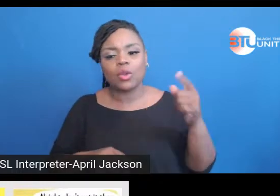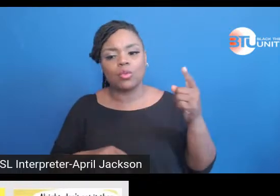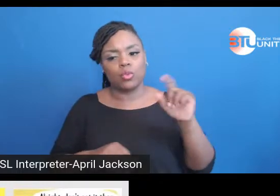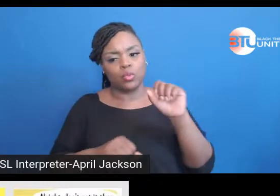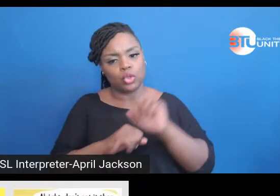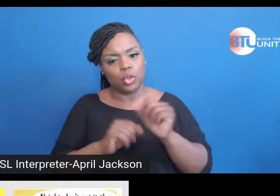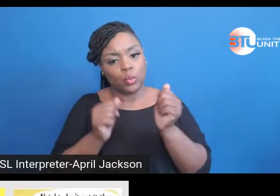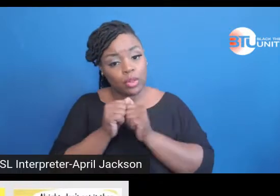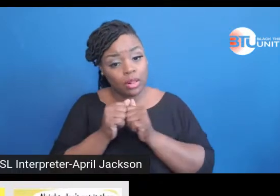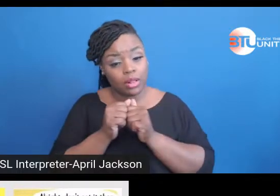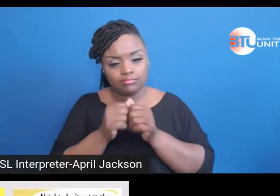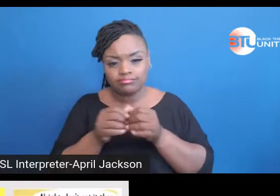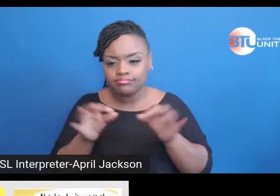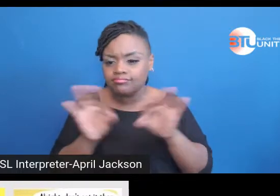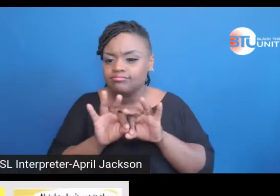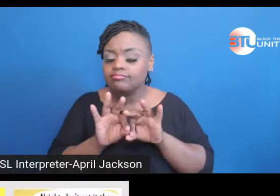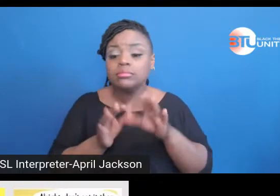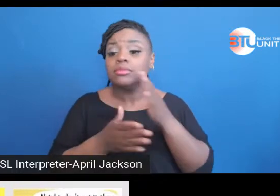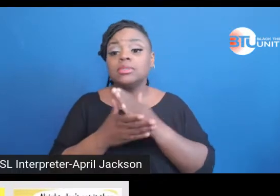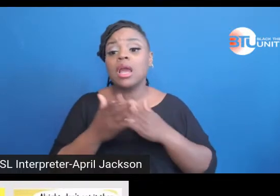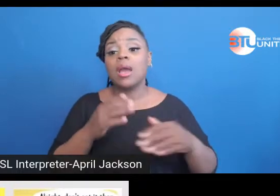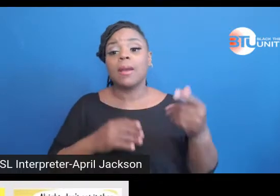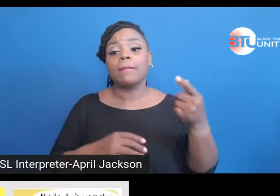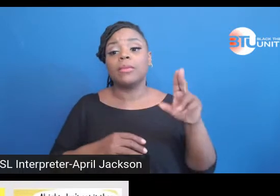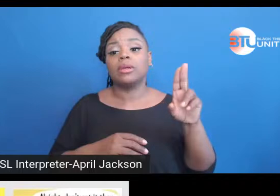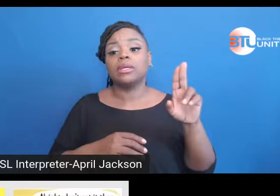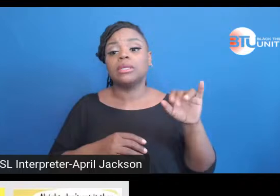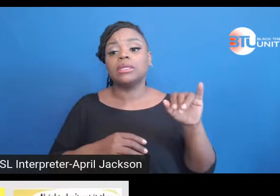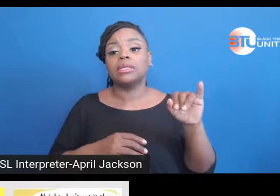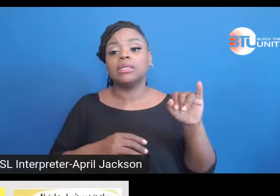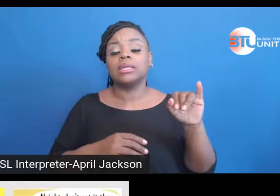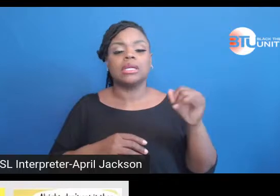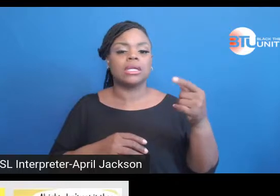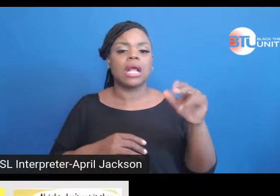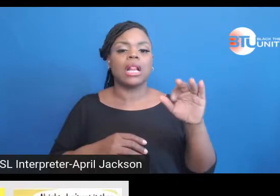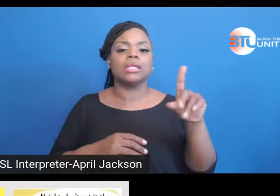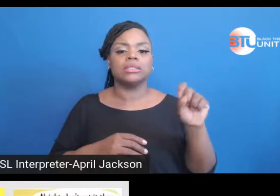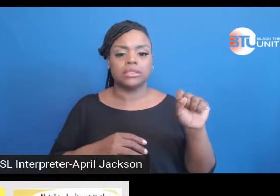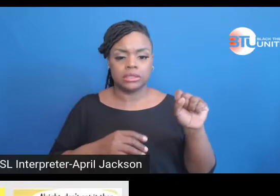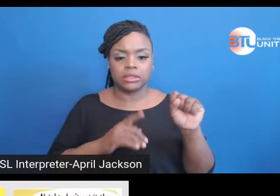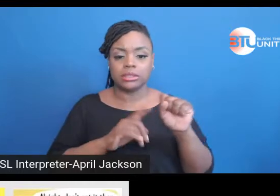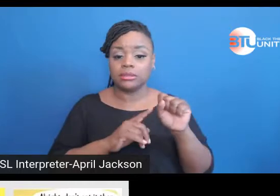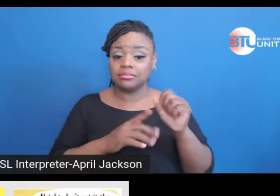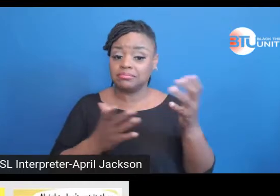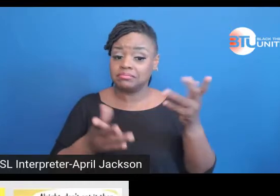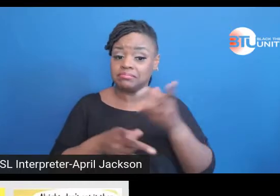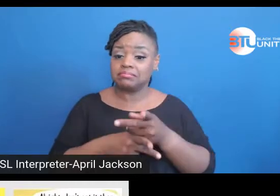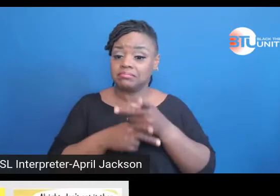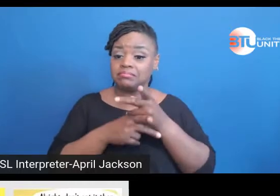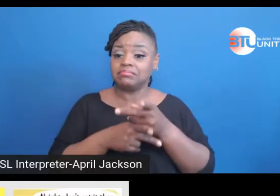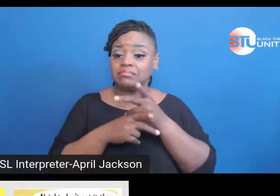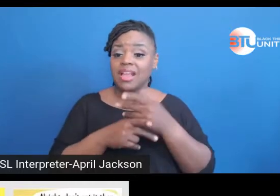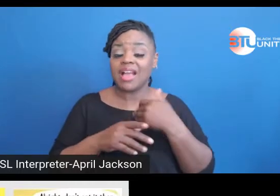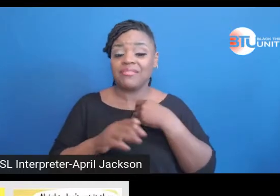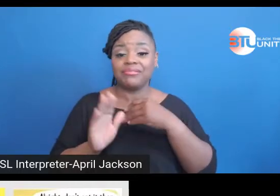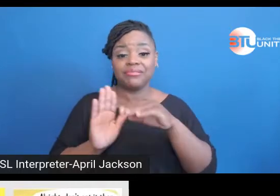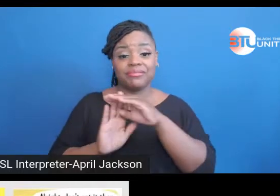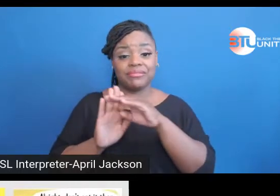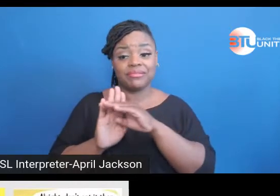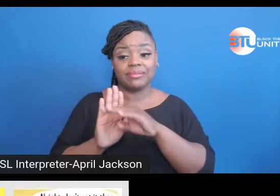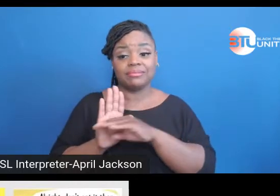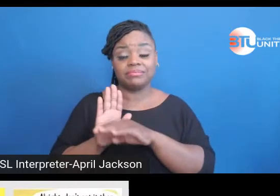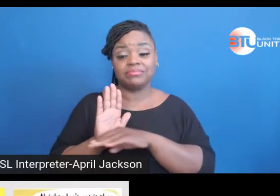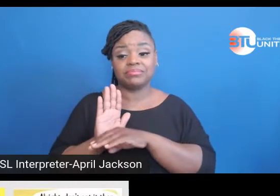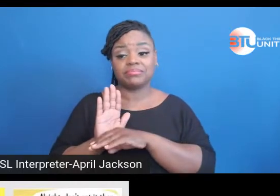of the guilds have, I think SAG-AFTRA has a list of their sort of franchised